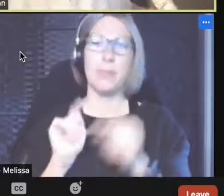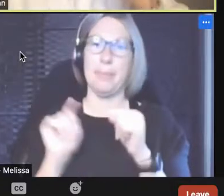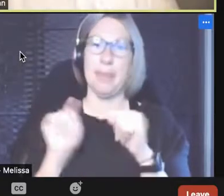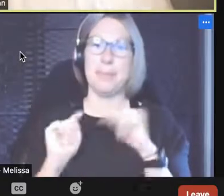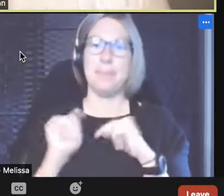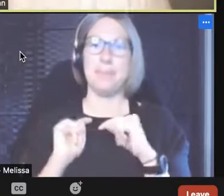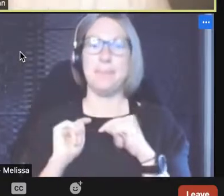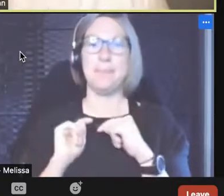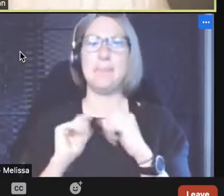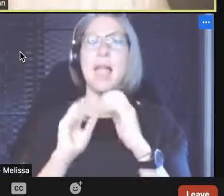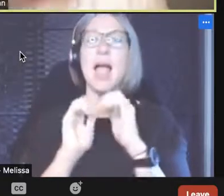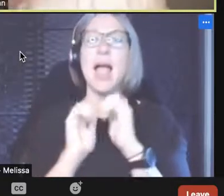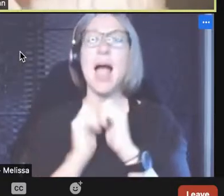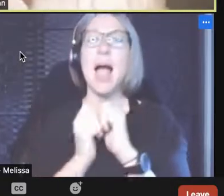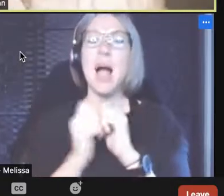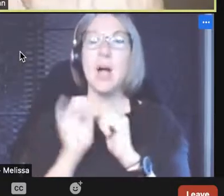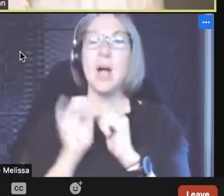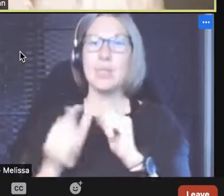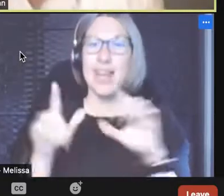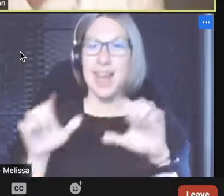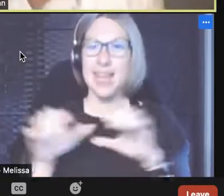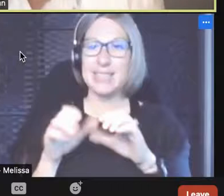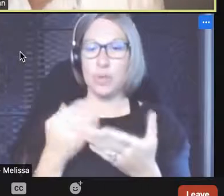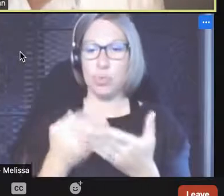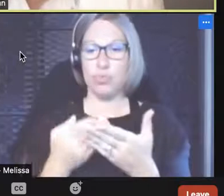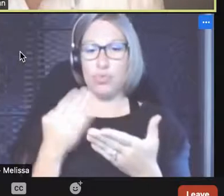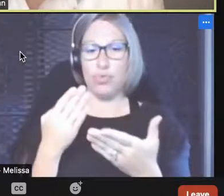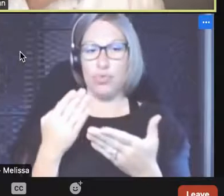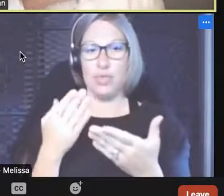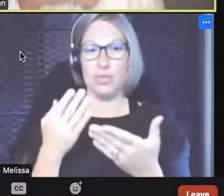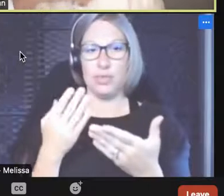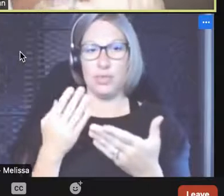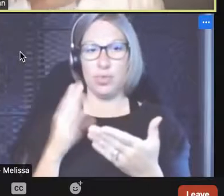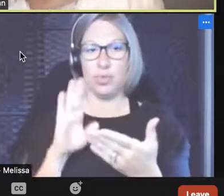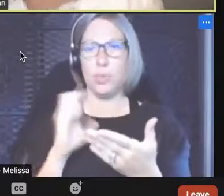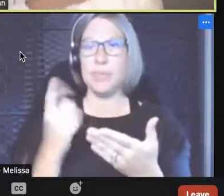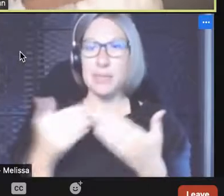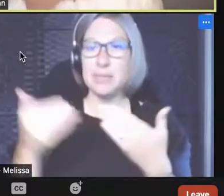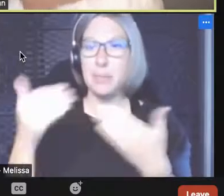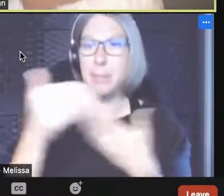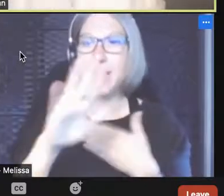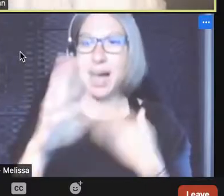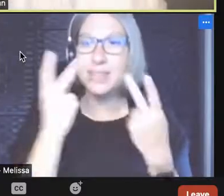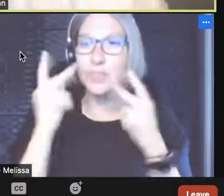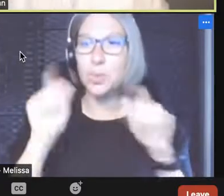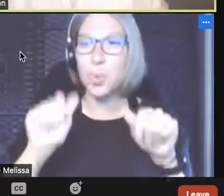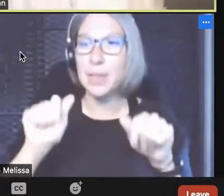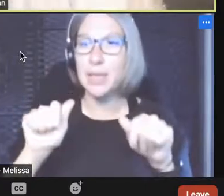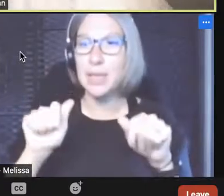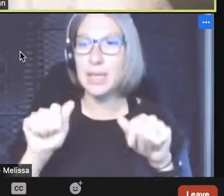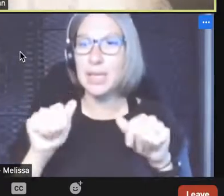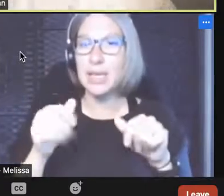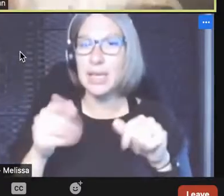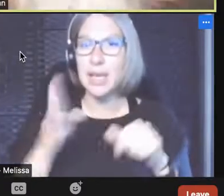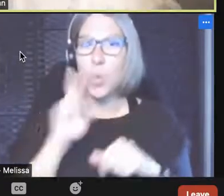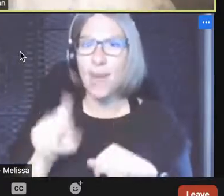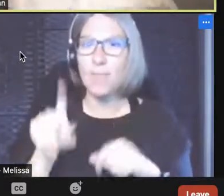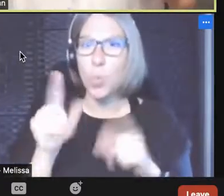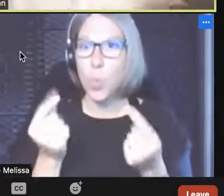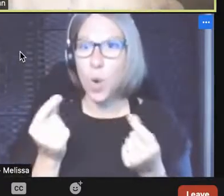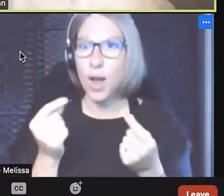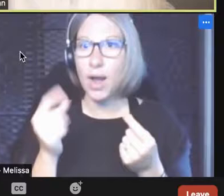that activity proven to be something that's beyond his visual ability, right? So what's he going to have to do? He's going to have to